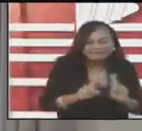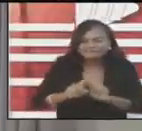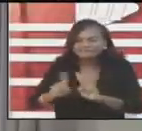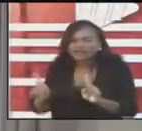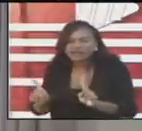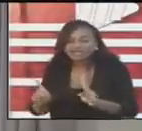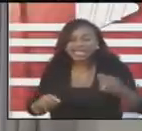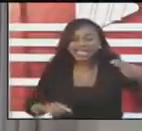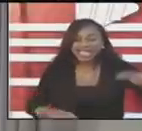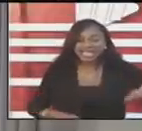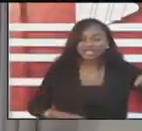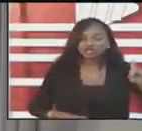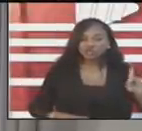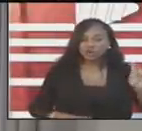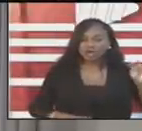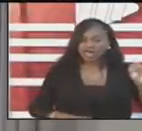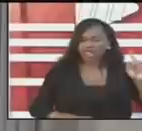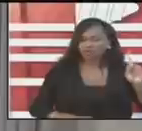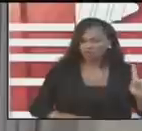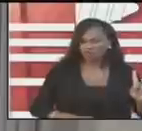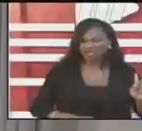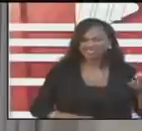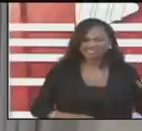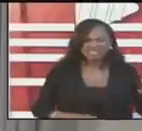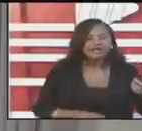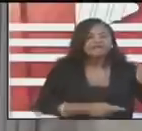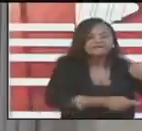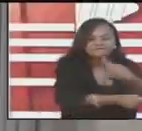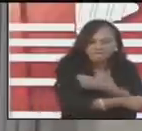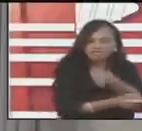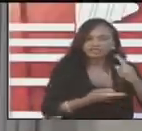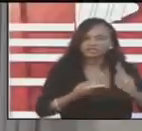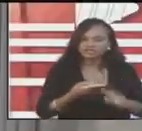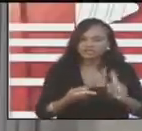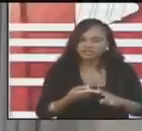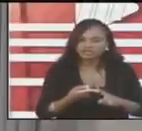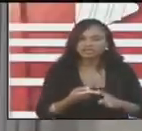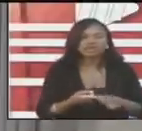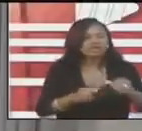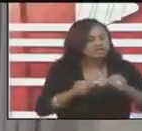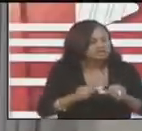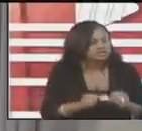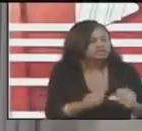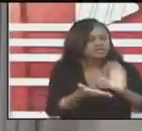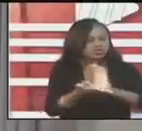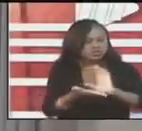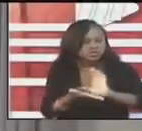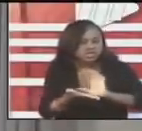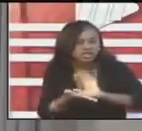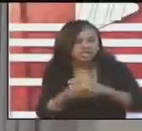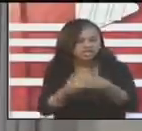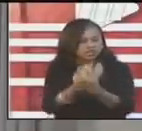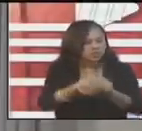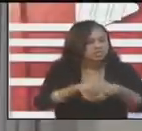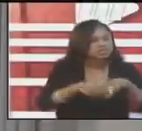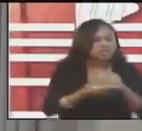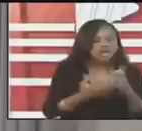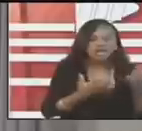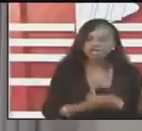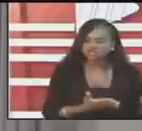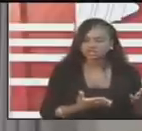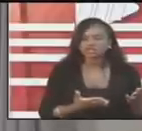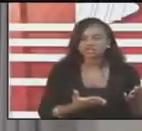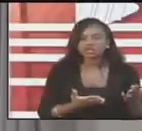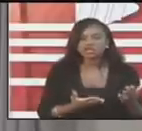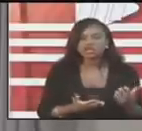between H1N1 and COVID, and I would like these public health measures to be institutionalized in